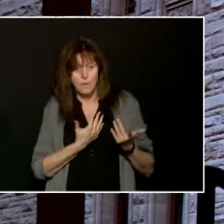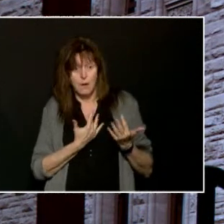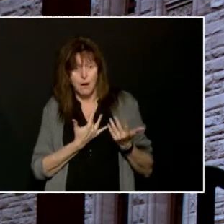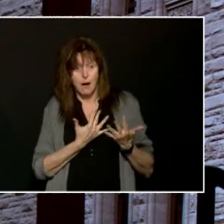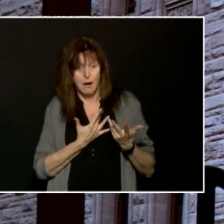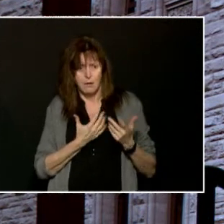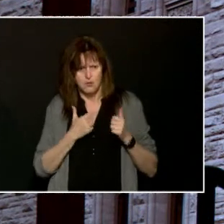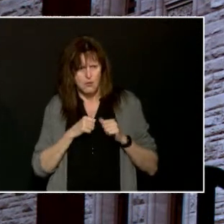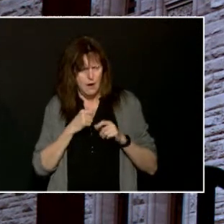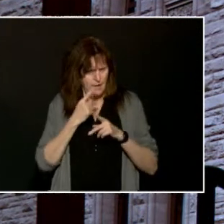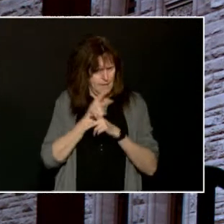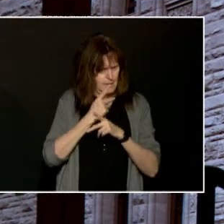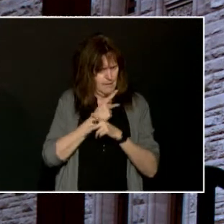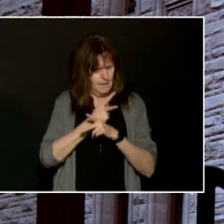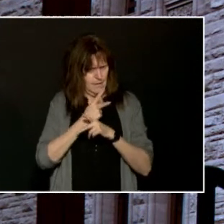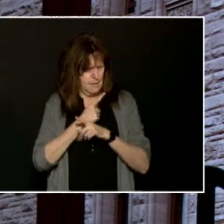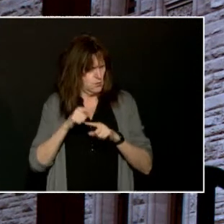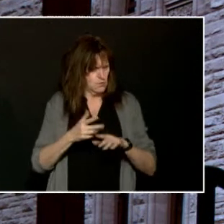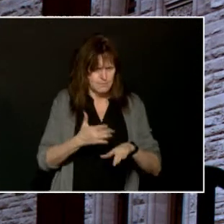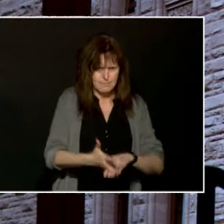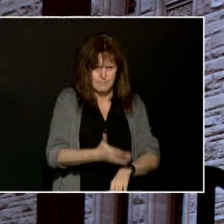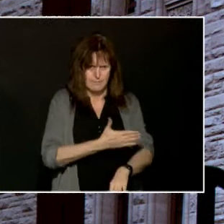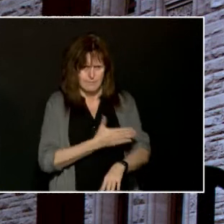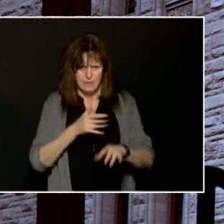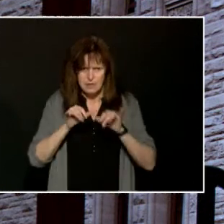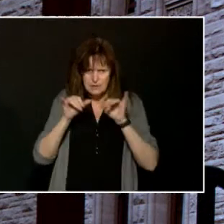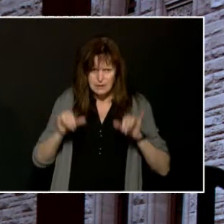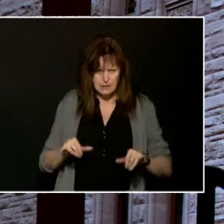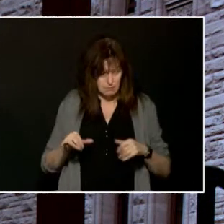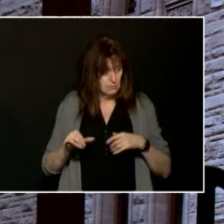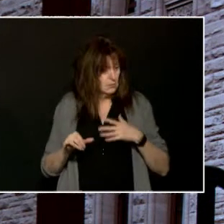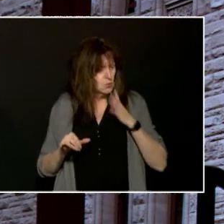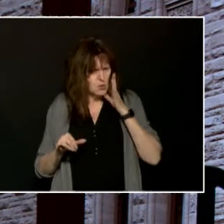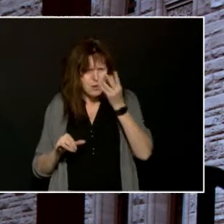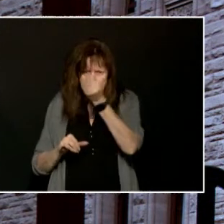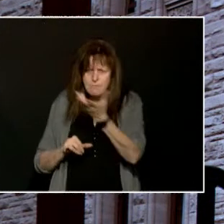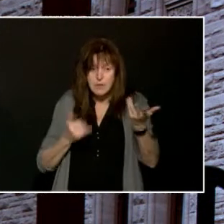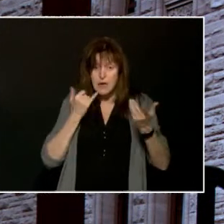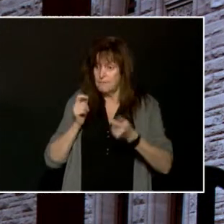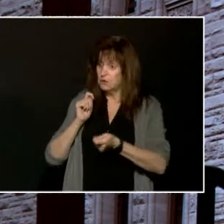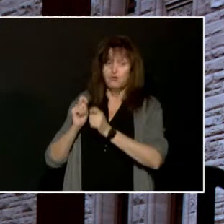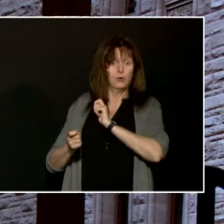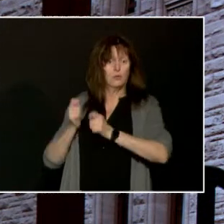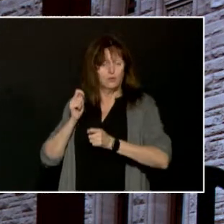know and be updating you accordingly. So everyone should have an opportunity to book